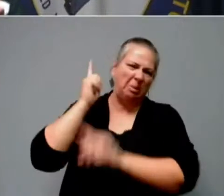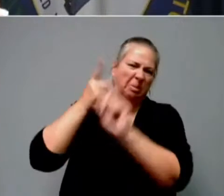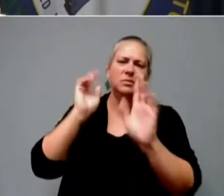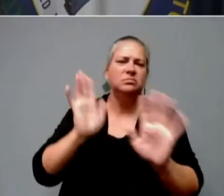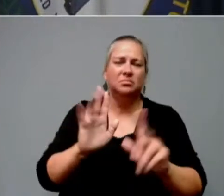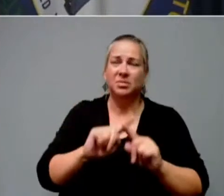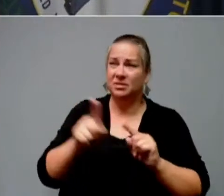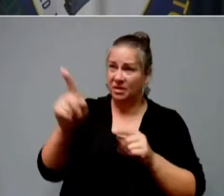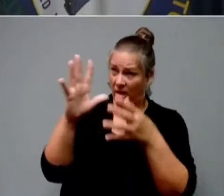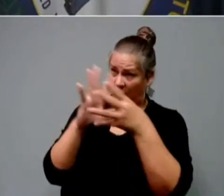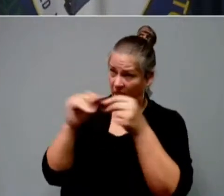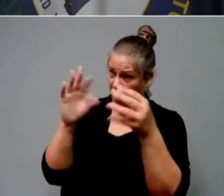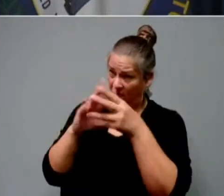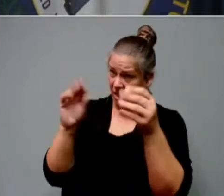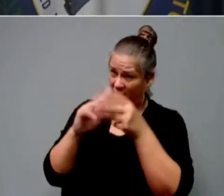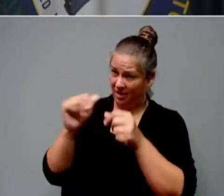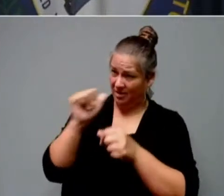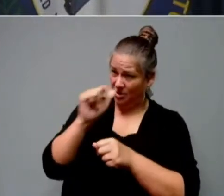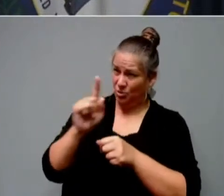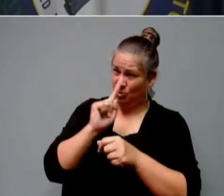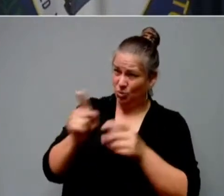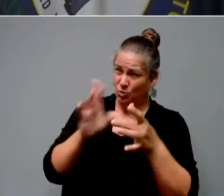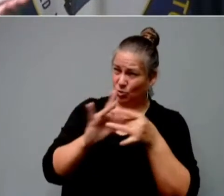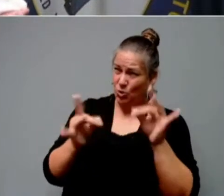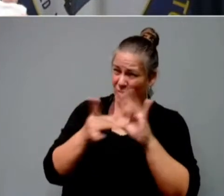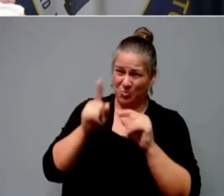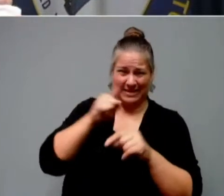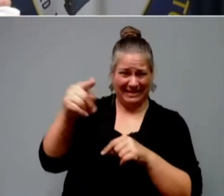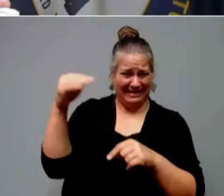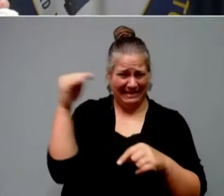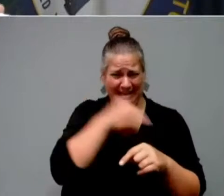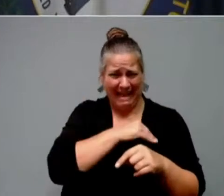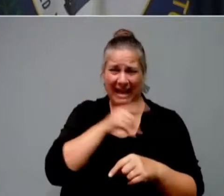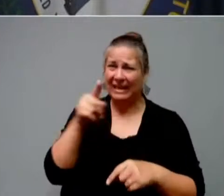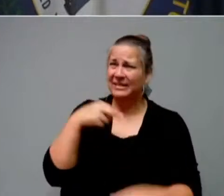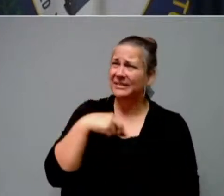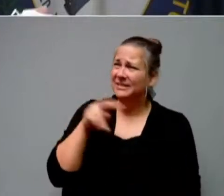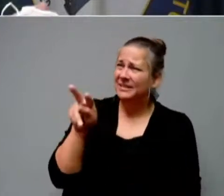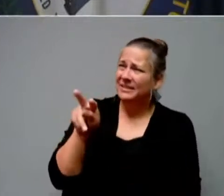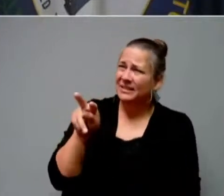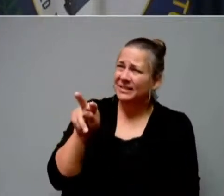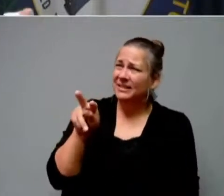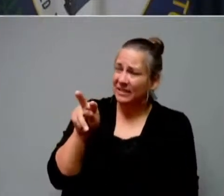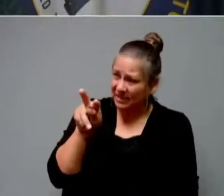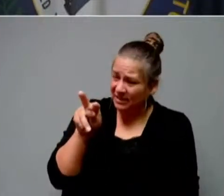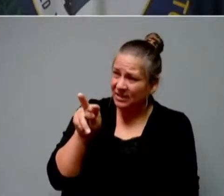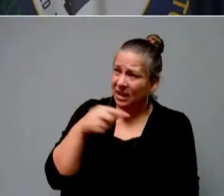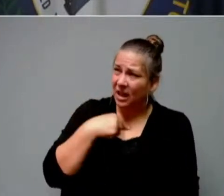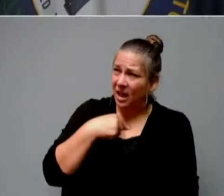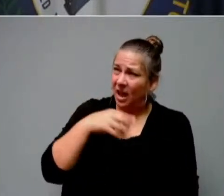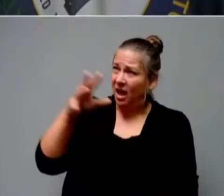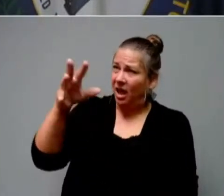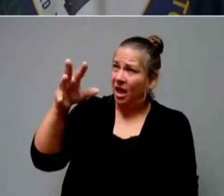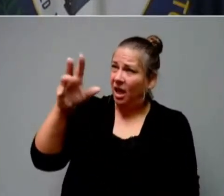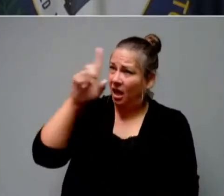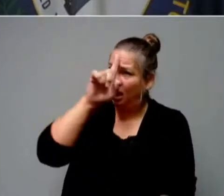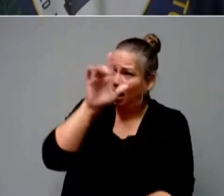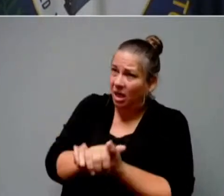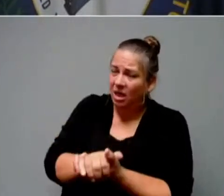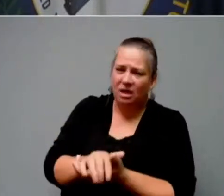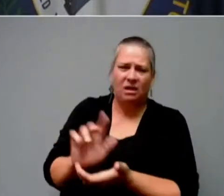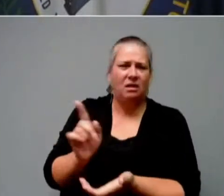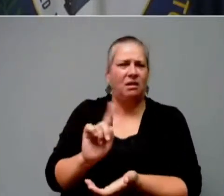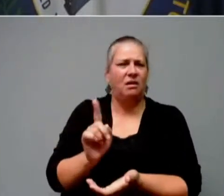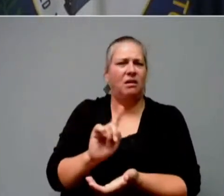false equivalencies and just outright lies be put on par with things that science has shown. And as we